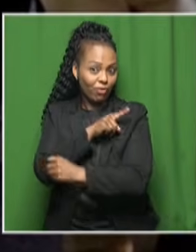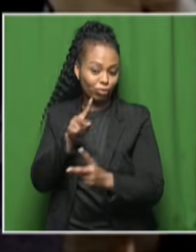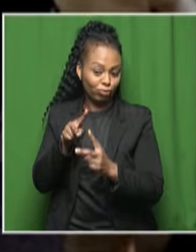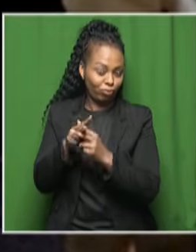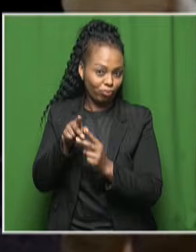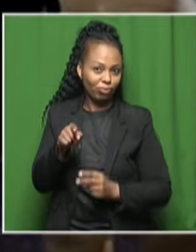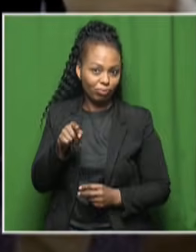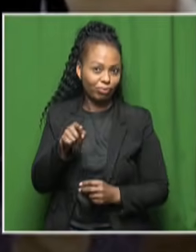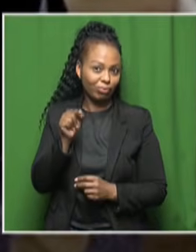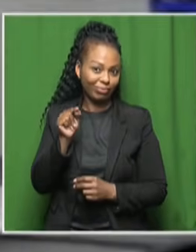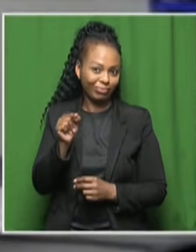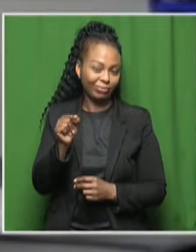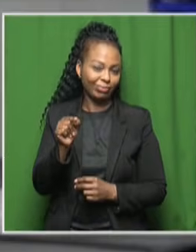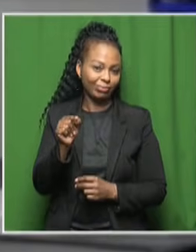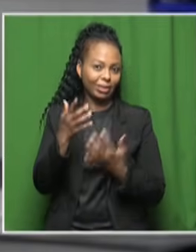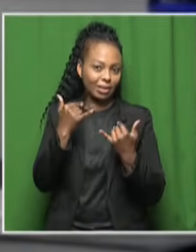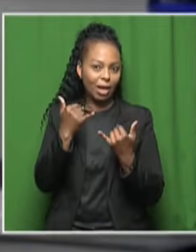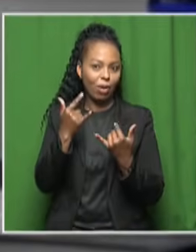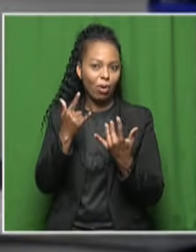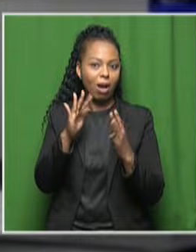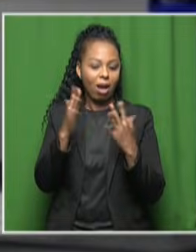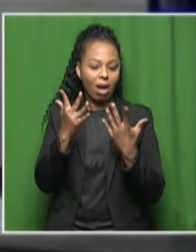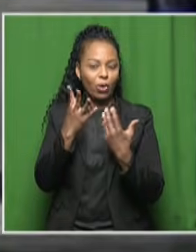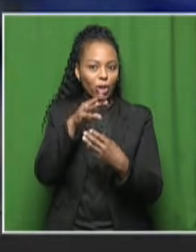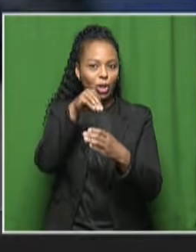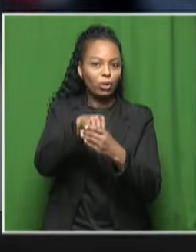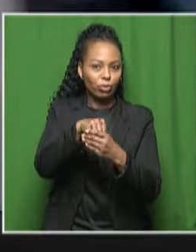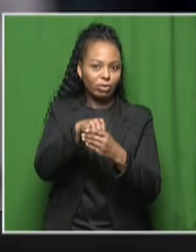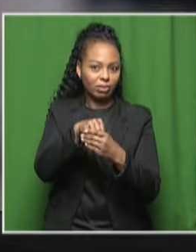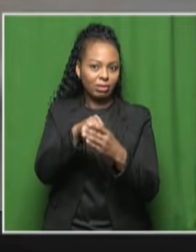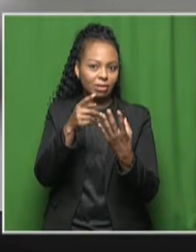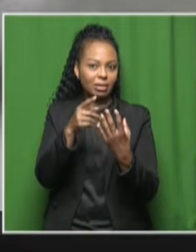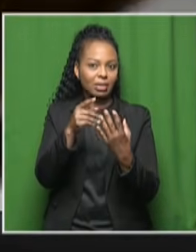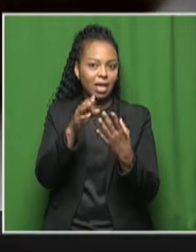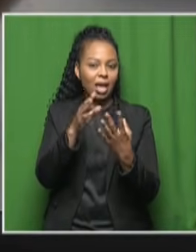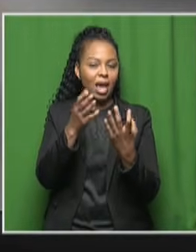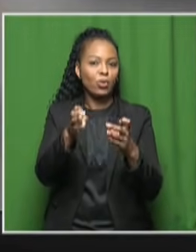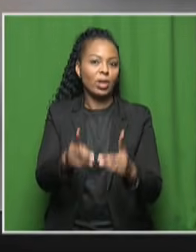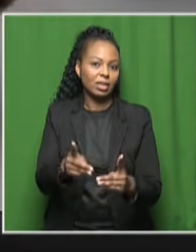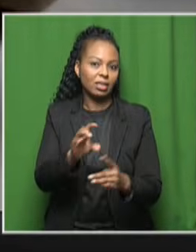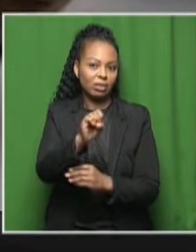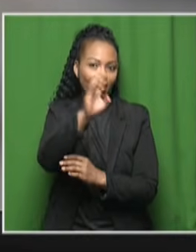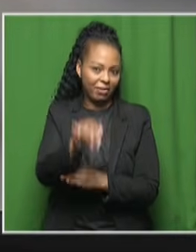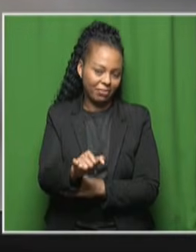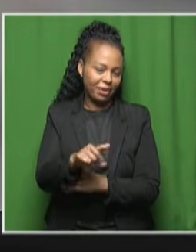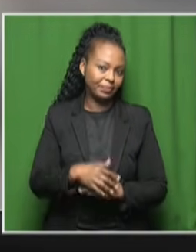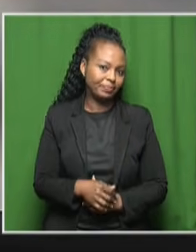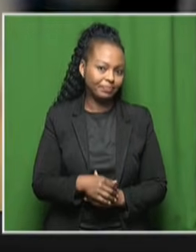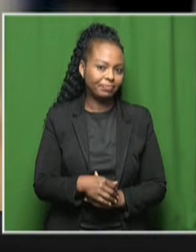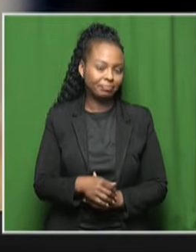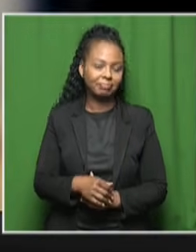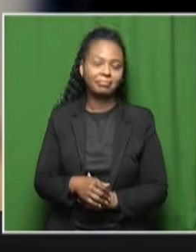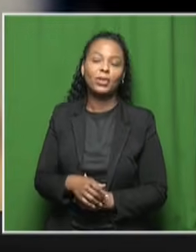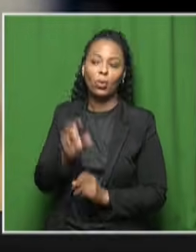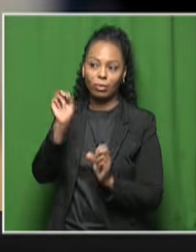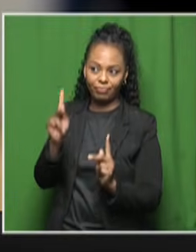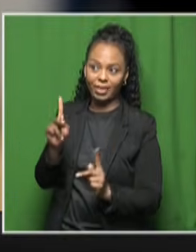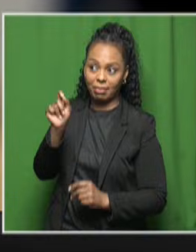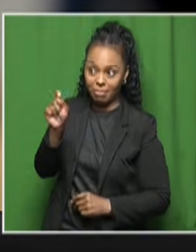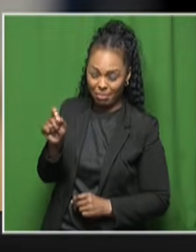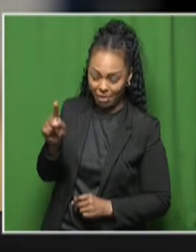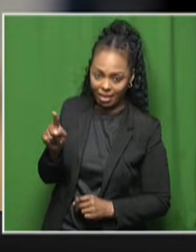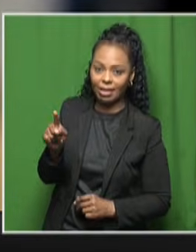in the inclusivity of the inclusive education in South Africa. So in that space, Yes. are